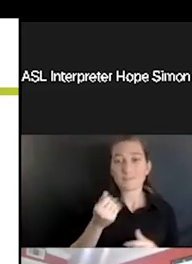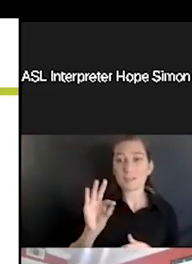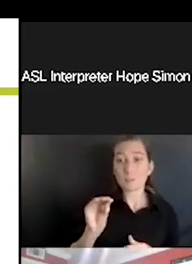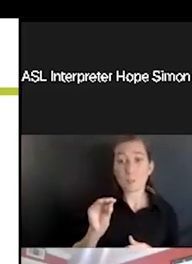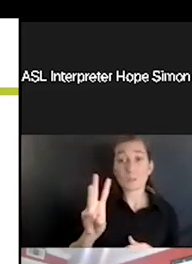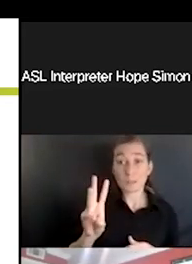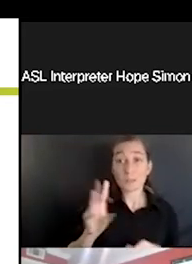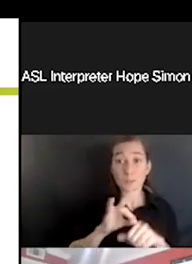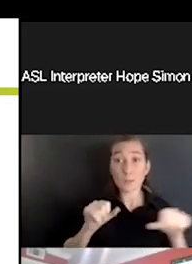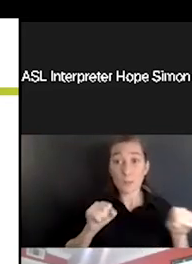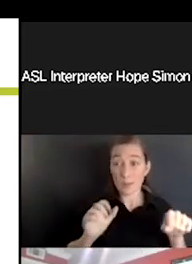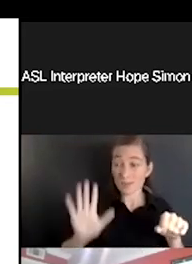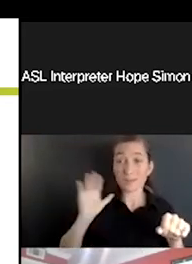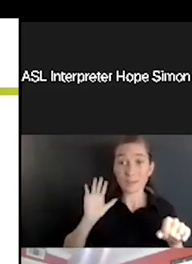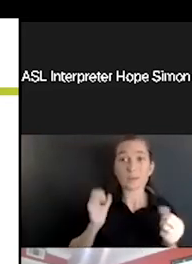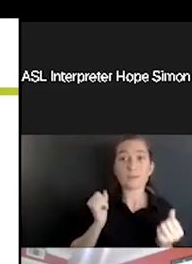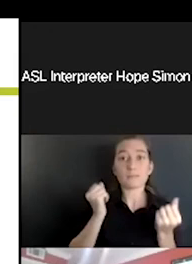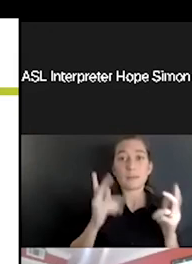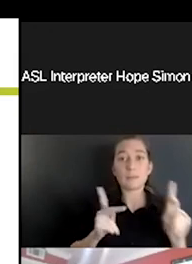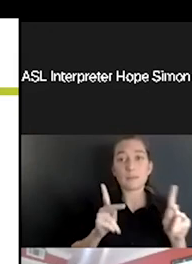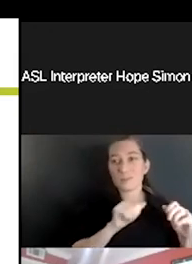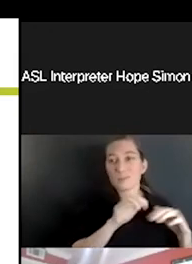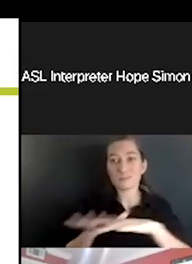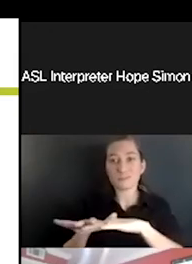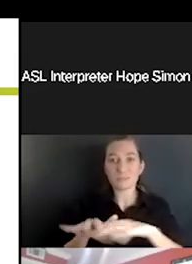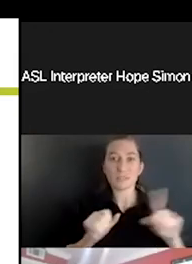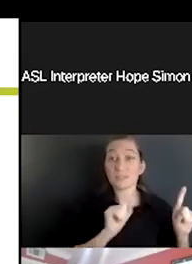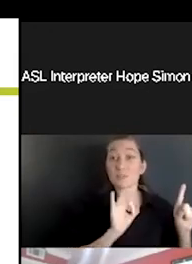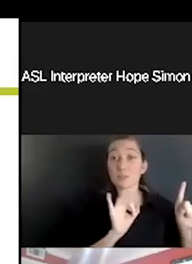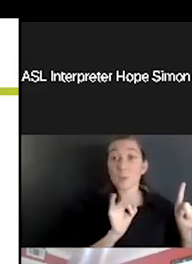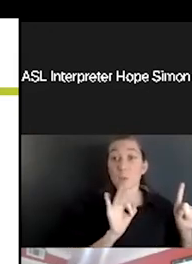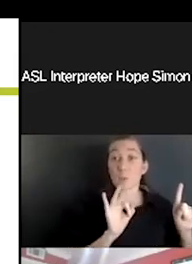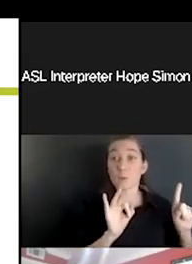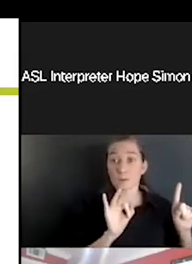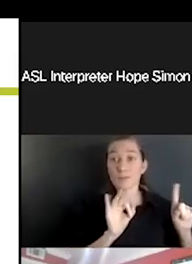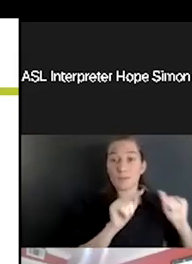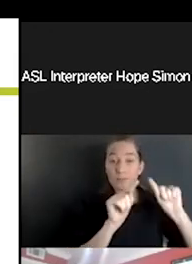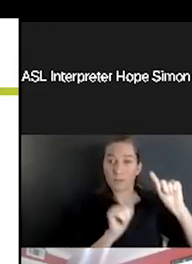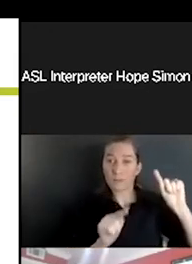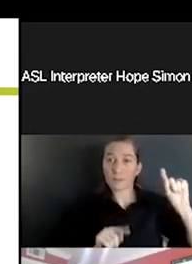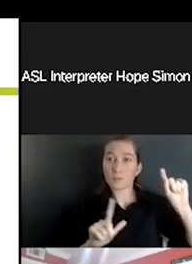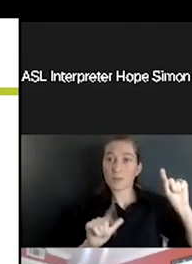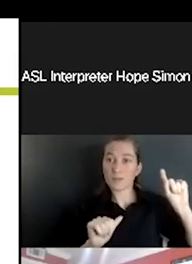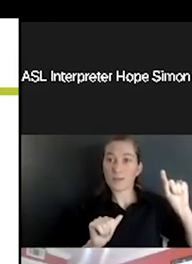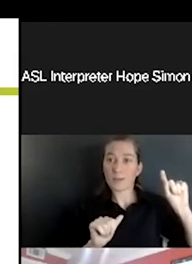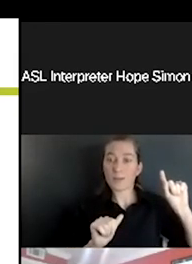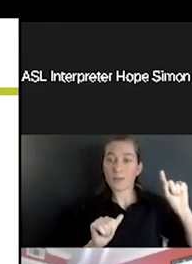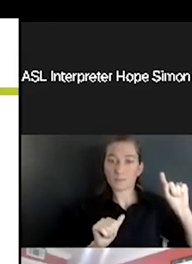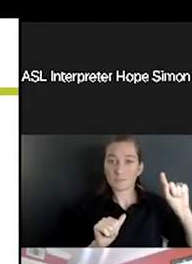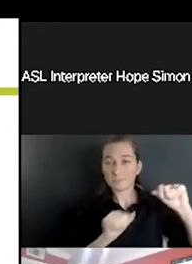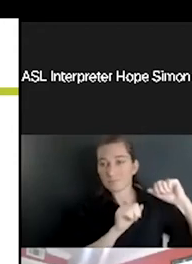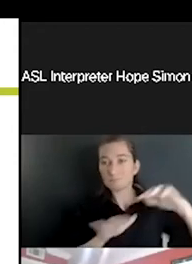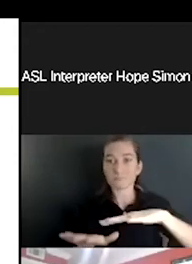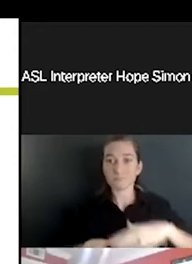California, because they felt that, you know, San Francisco just wasn't that vibrant city that it once was. So what can we do